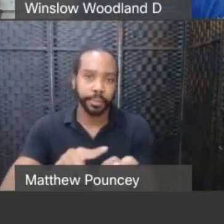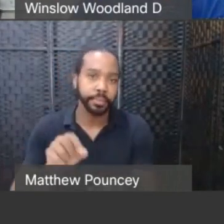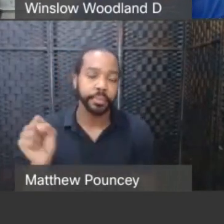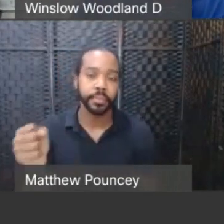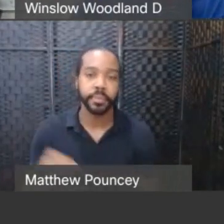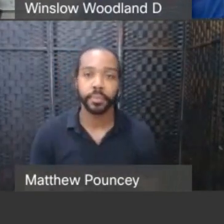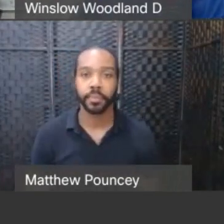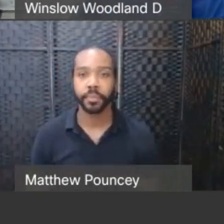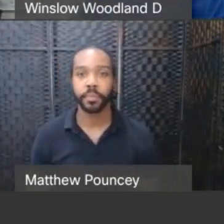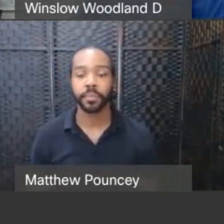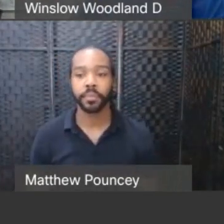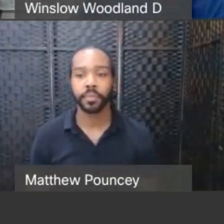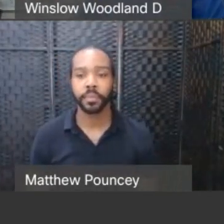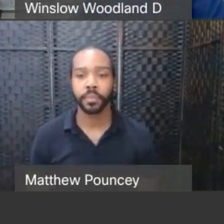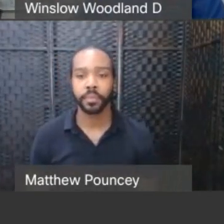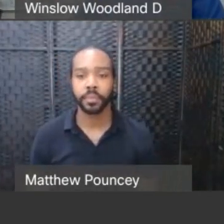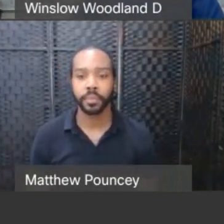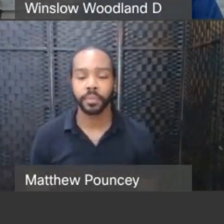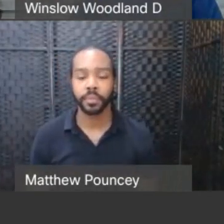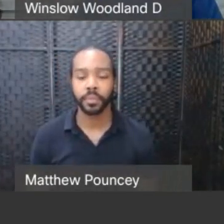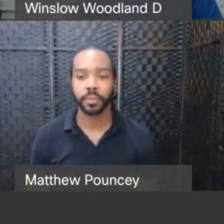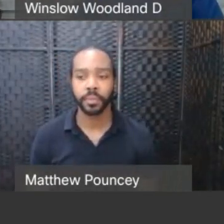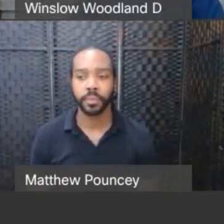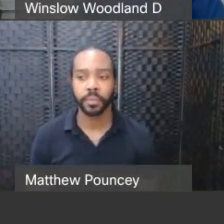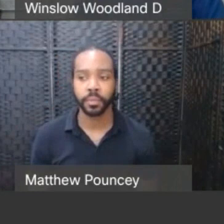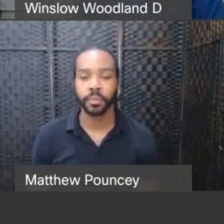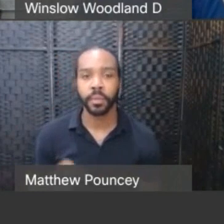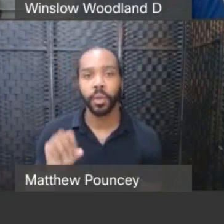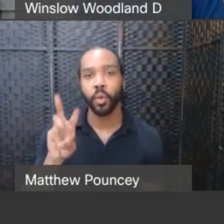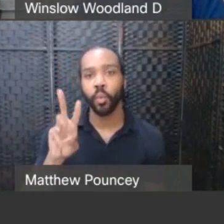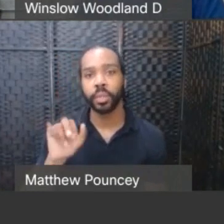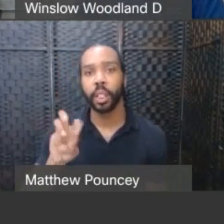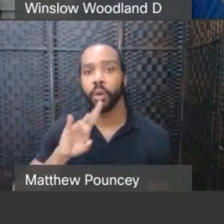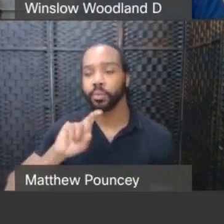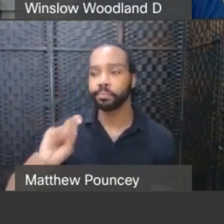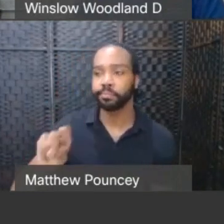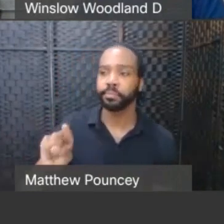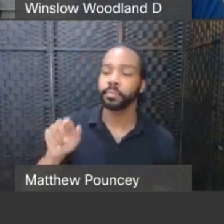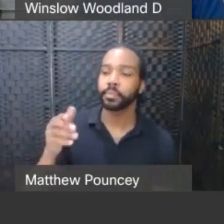So as a leader within this